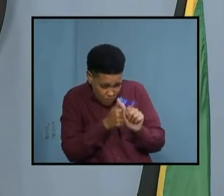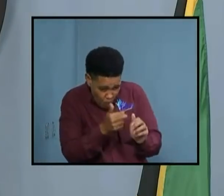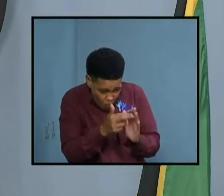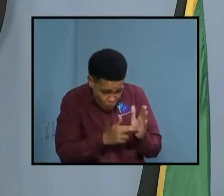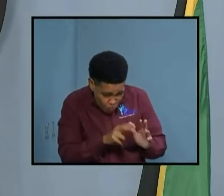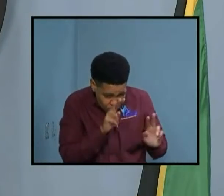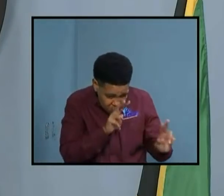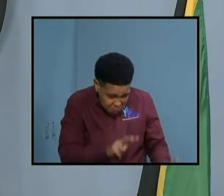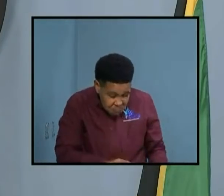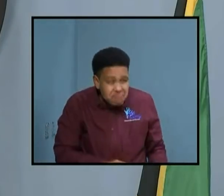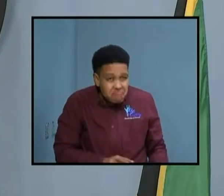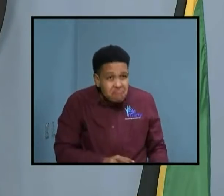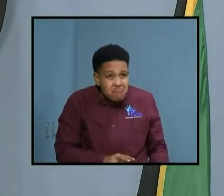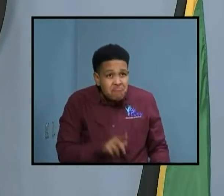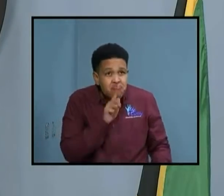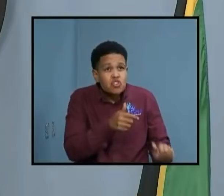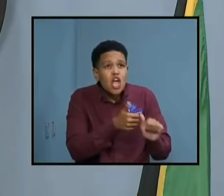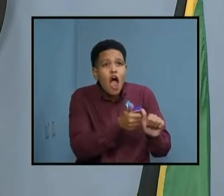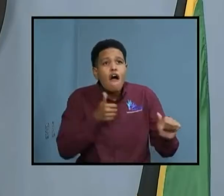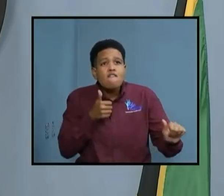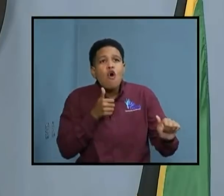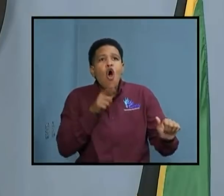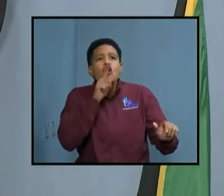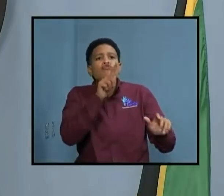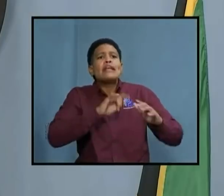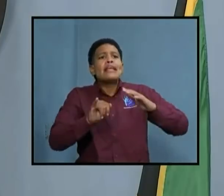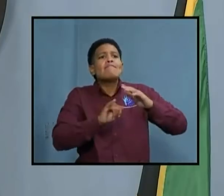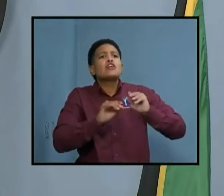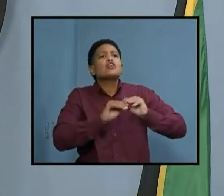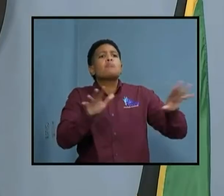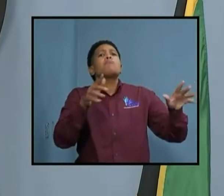to avoid the infection.